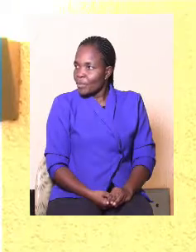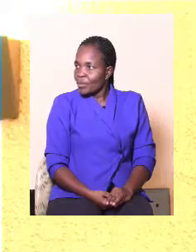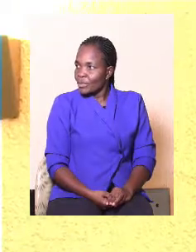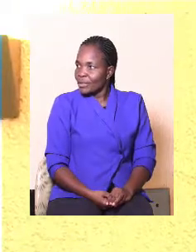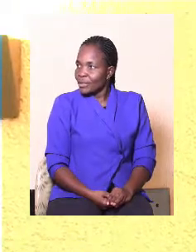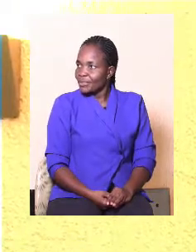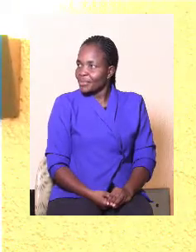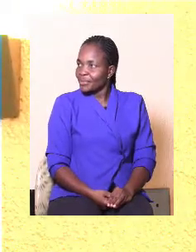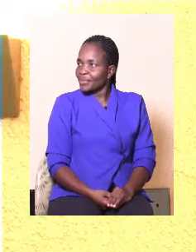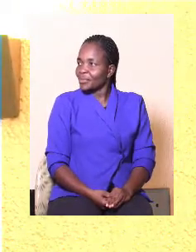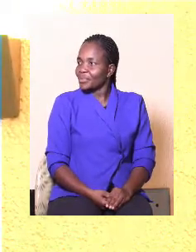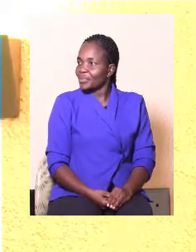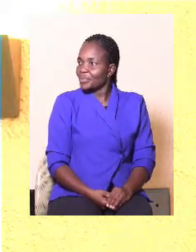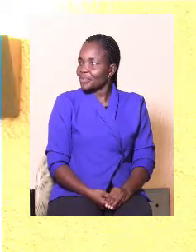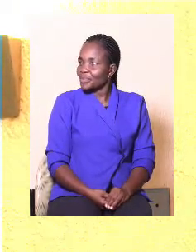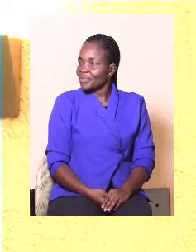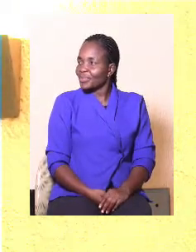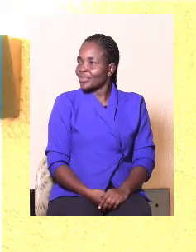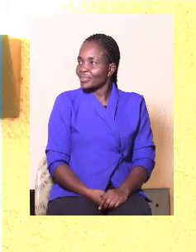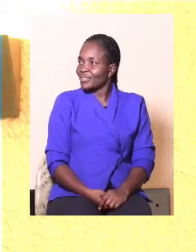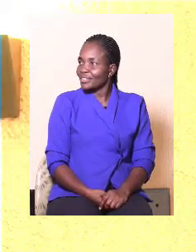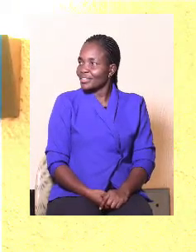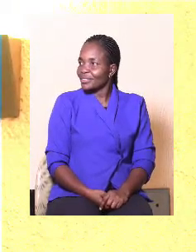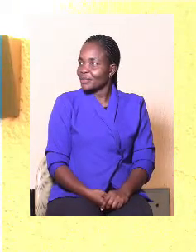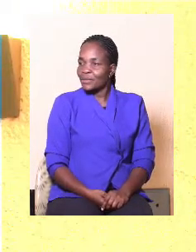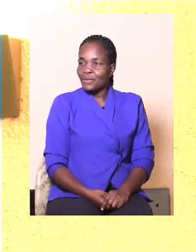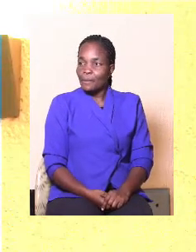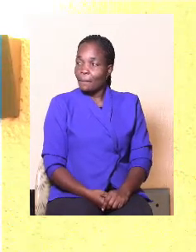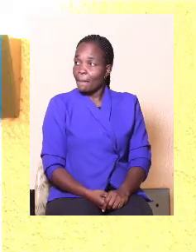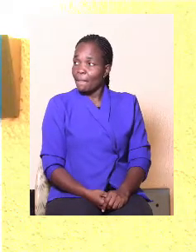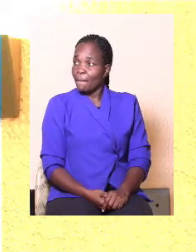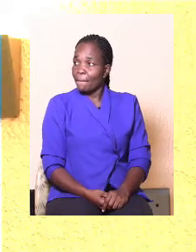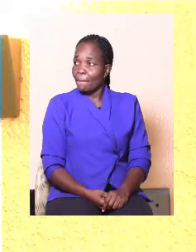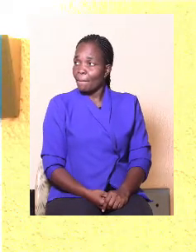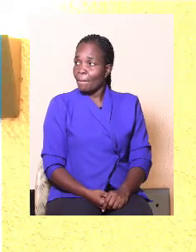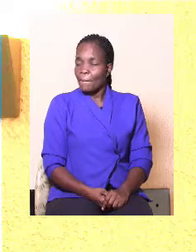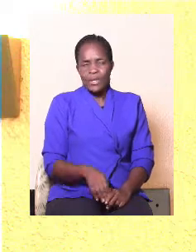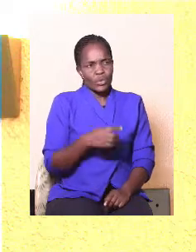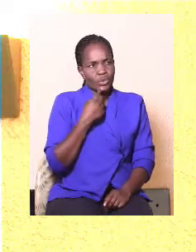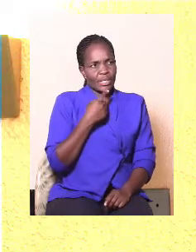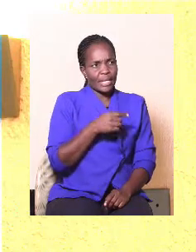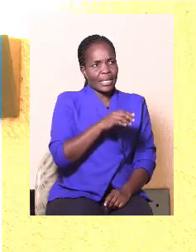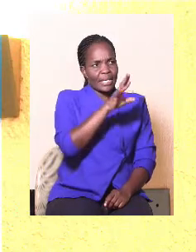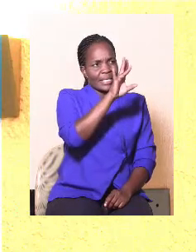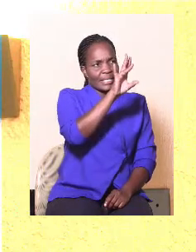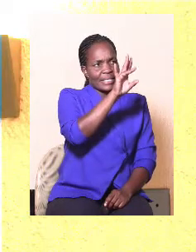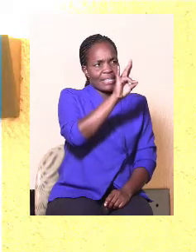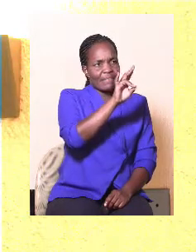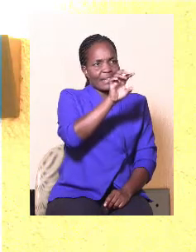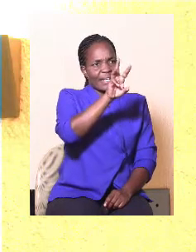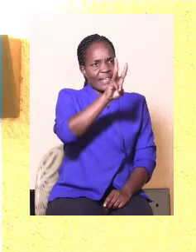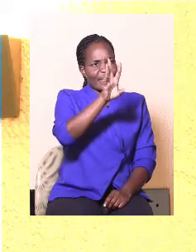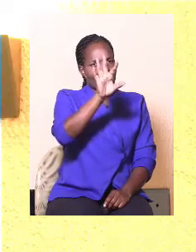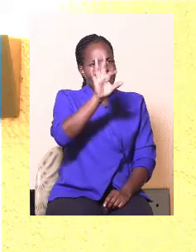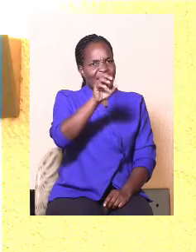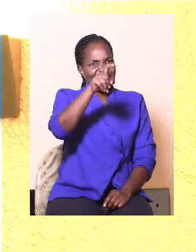I actually only have a follow-up question. Okay. If we say that we've got 739,000 people who will benefit from